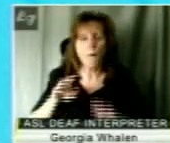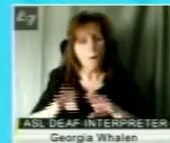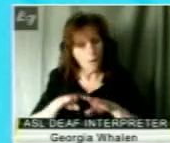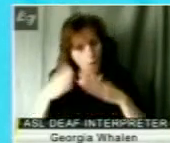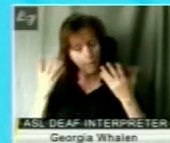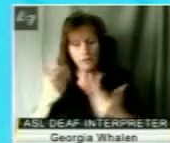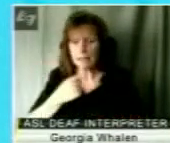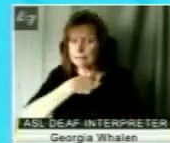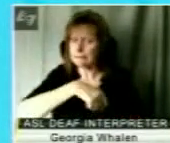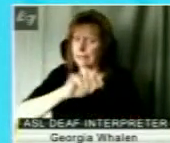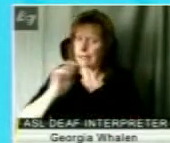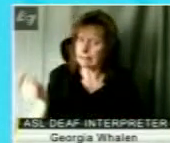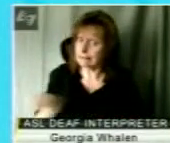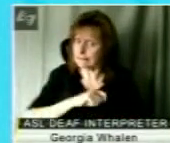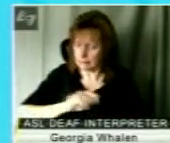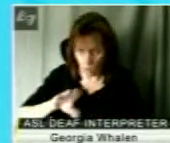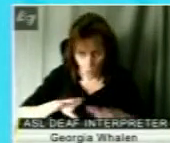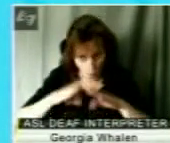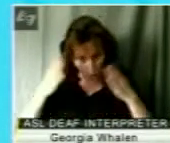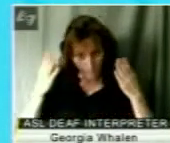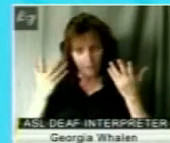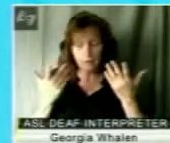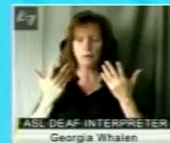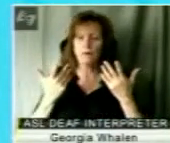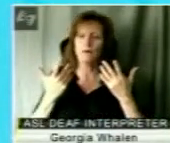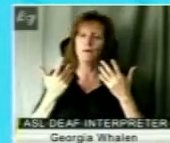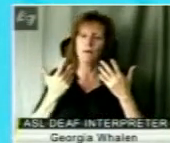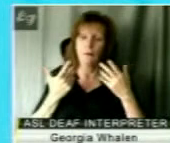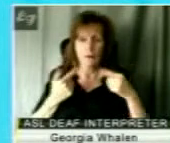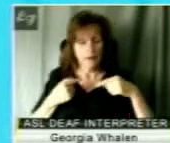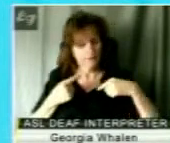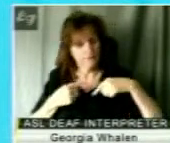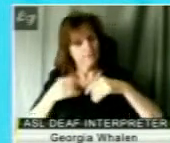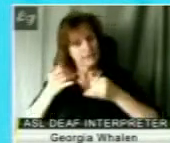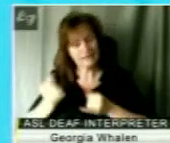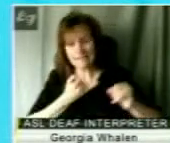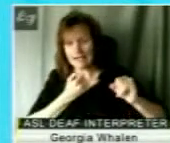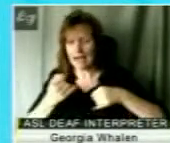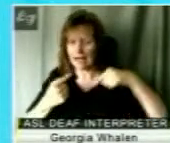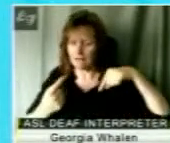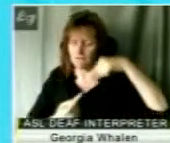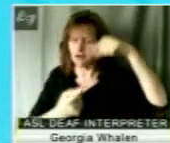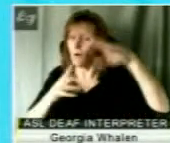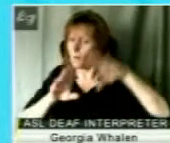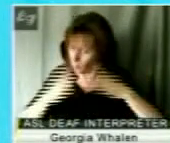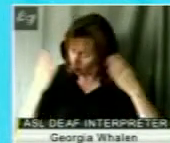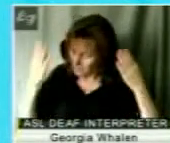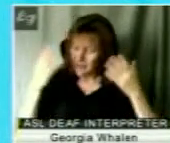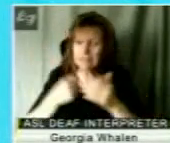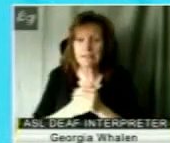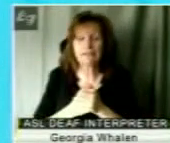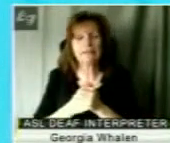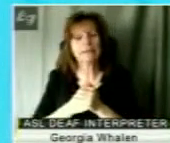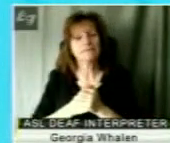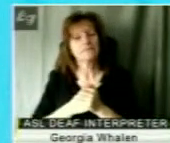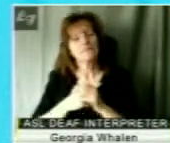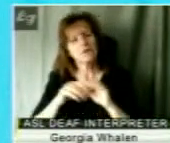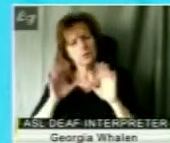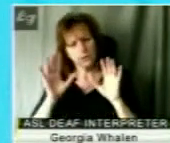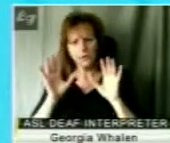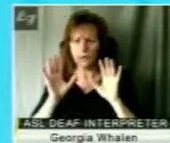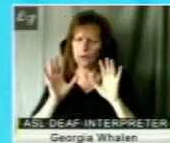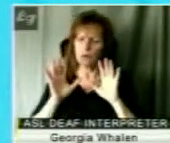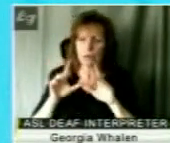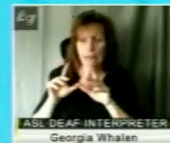things like tennis, and in fact, figure skating is available as an activity through its sport association. But the team